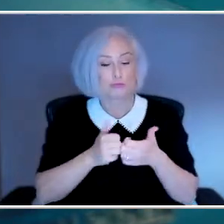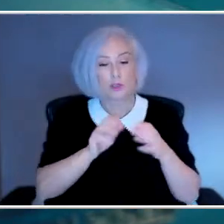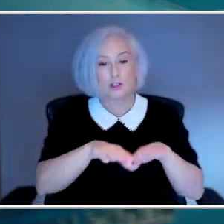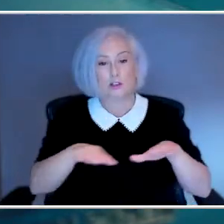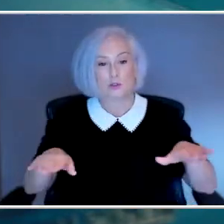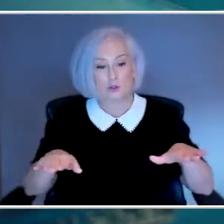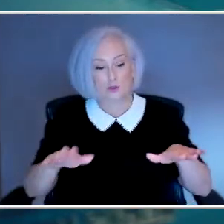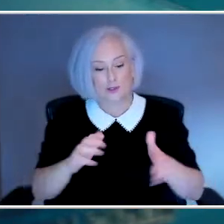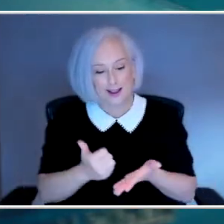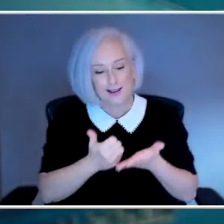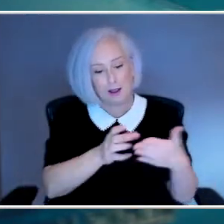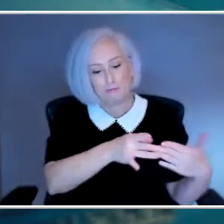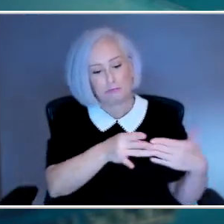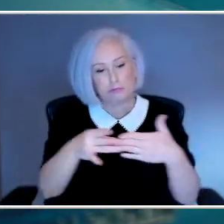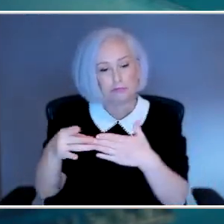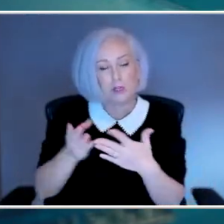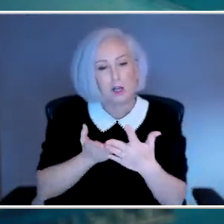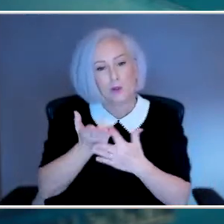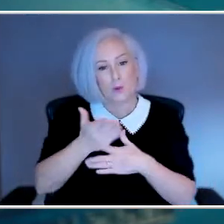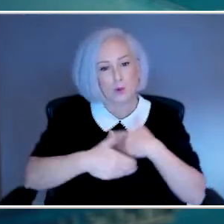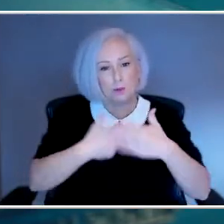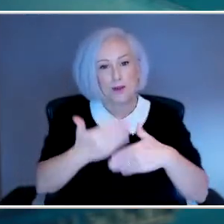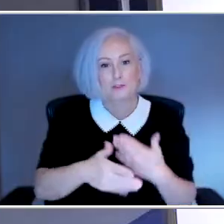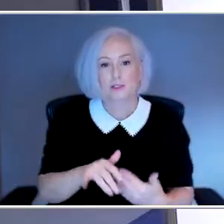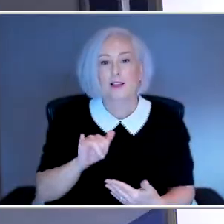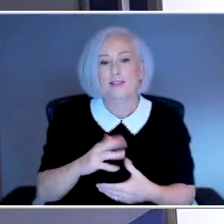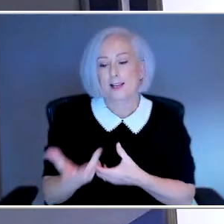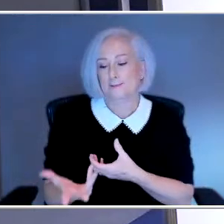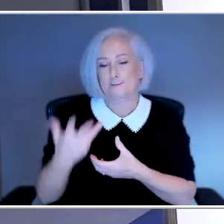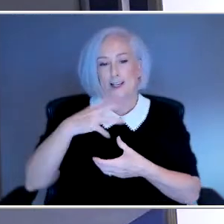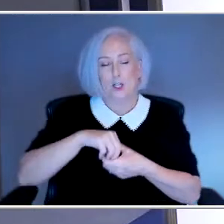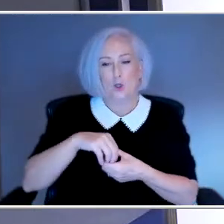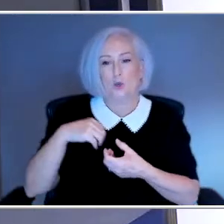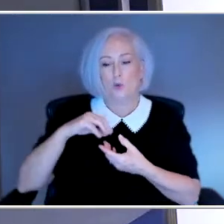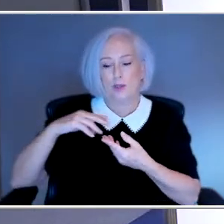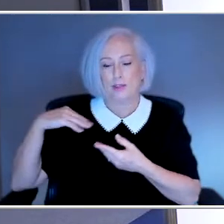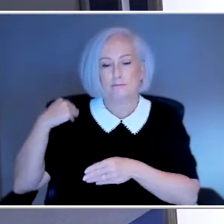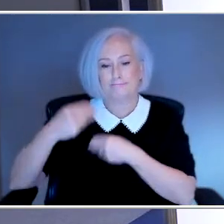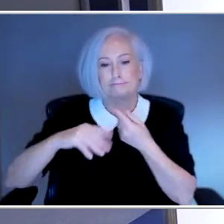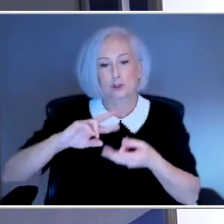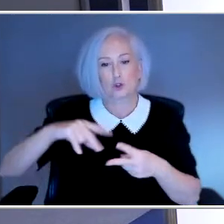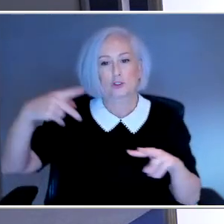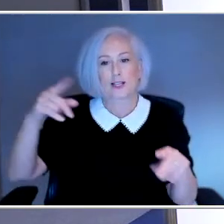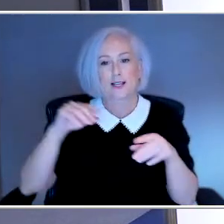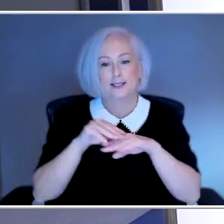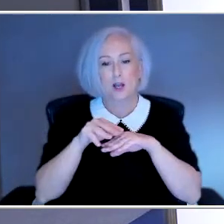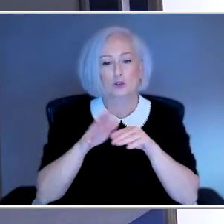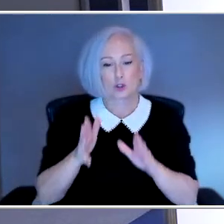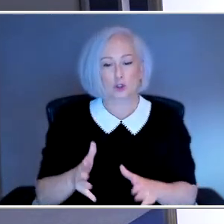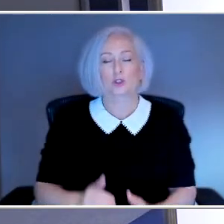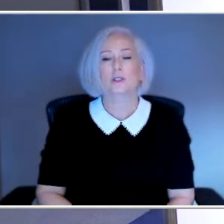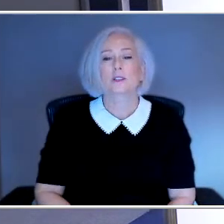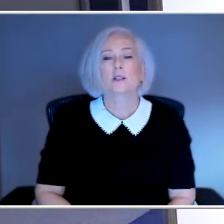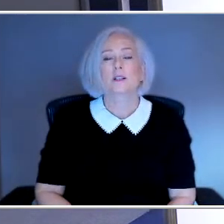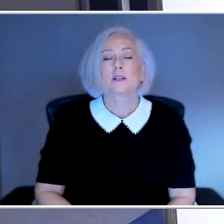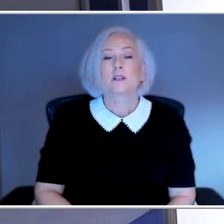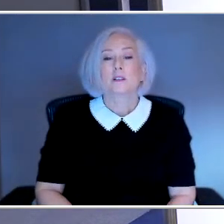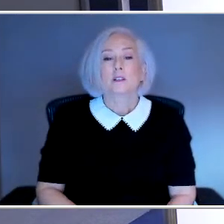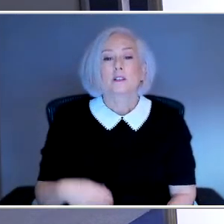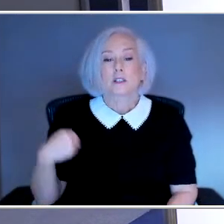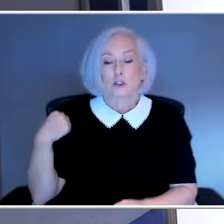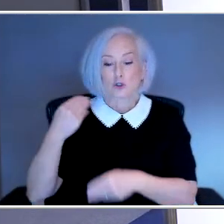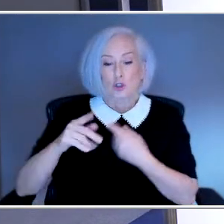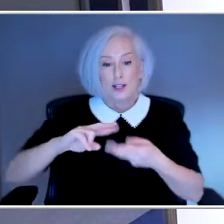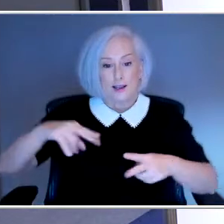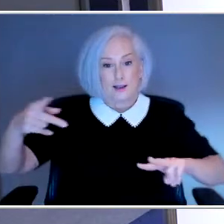that process. So that's all part of the genetic counseling conversation. So on that note, Jeremy is asking, is genetic testing typically covered by insurance, or is it only